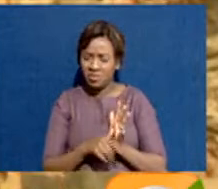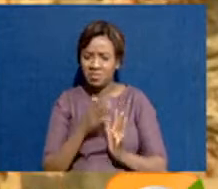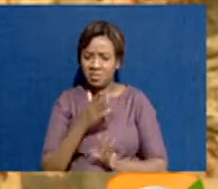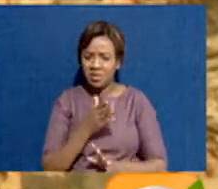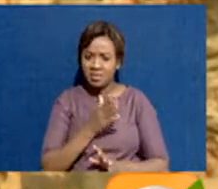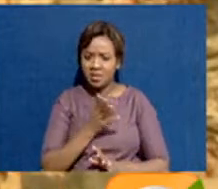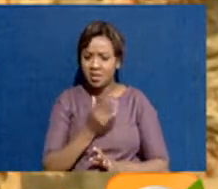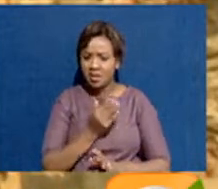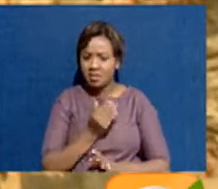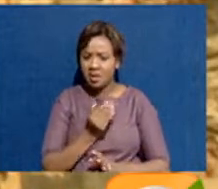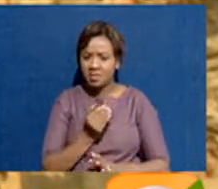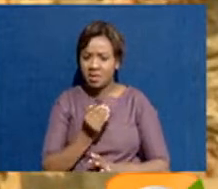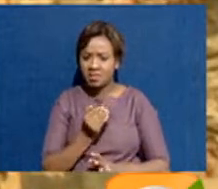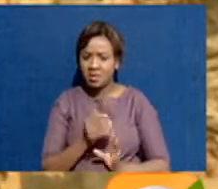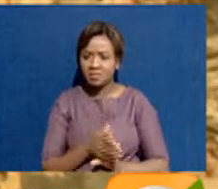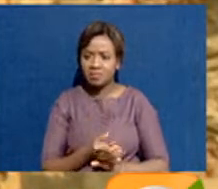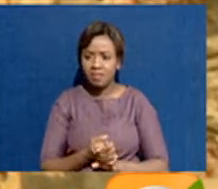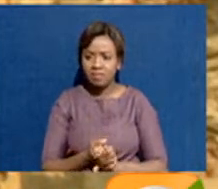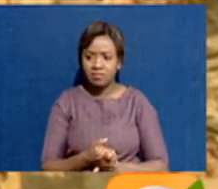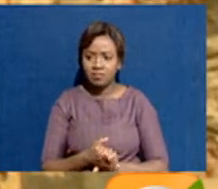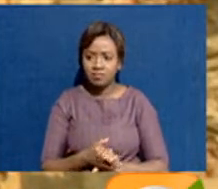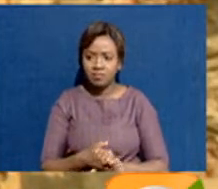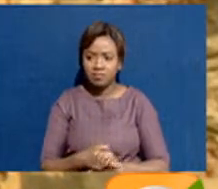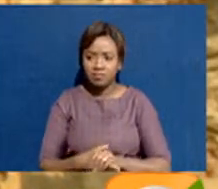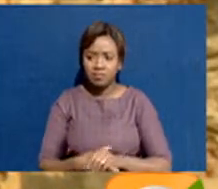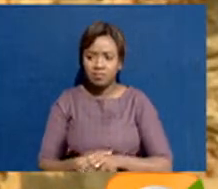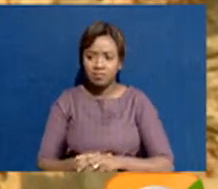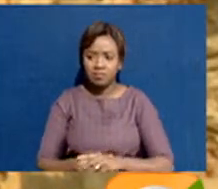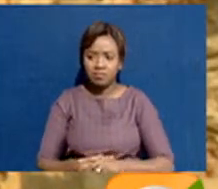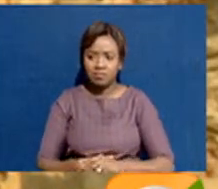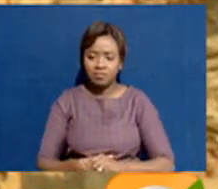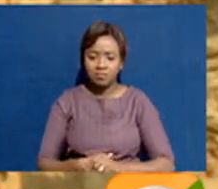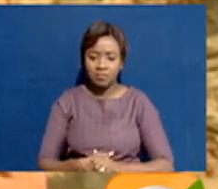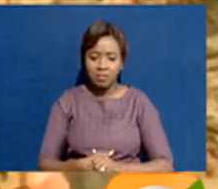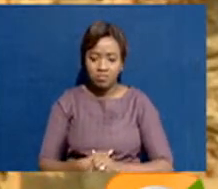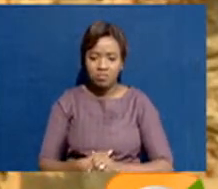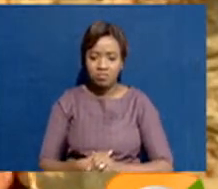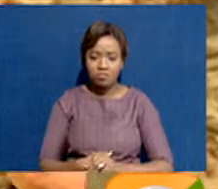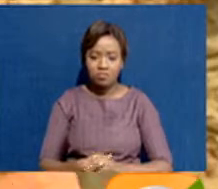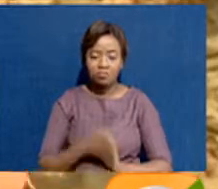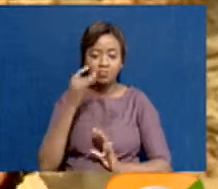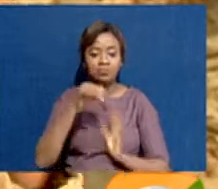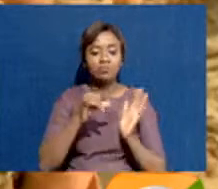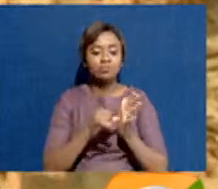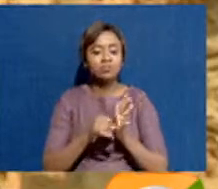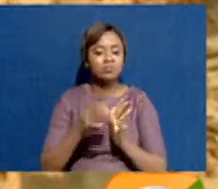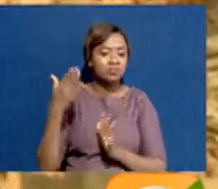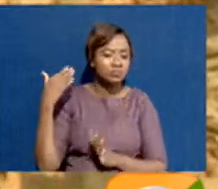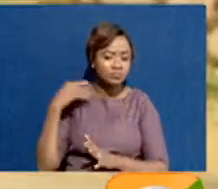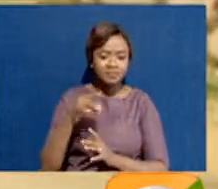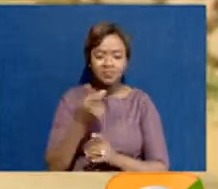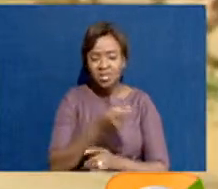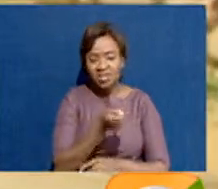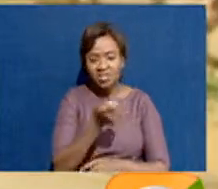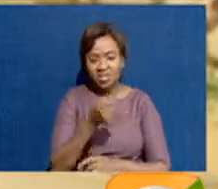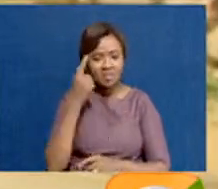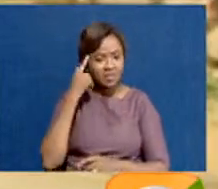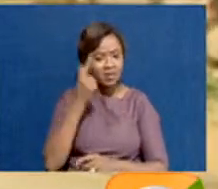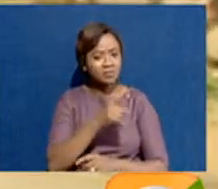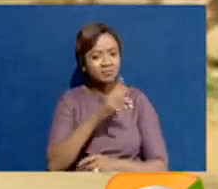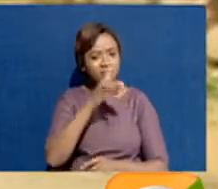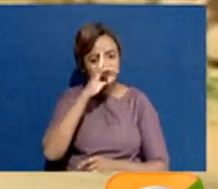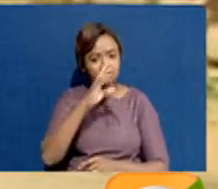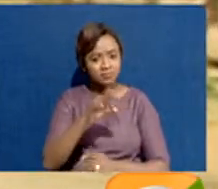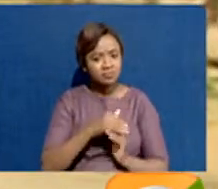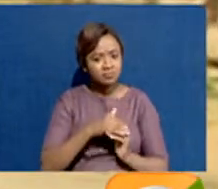kasi. Unajua kitu kikianza unaweza ona ni kama ni kidogo, utajua kumbe kitakuja kitashika kasi baadaye. This building behind me